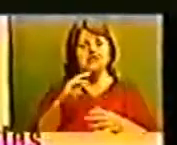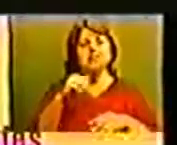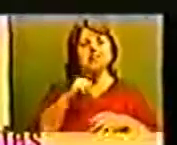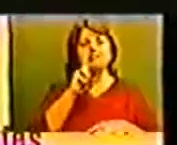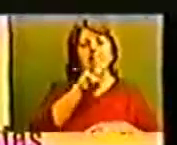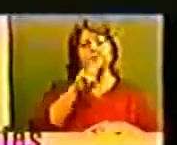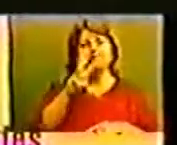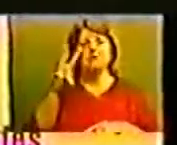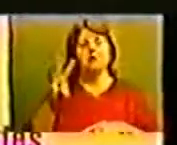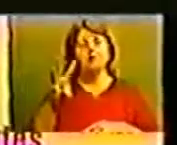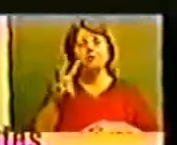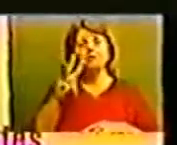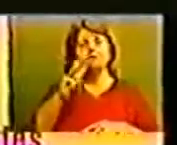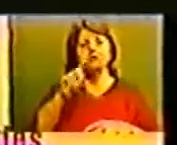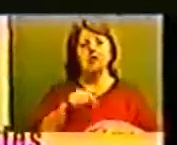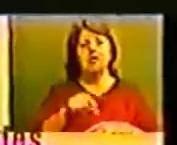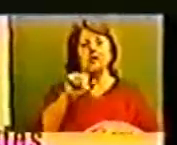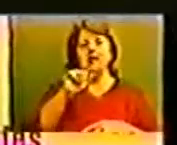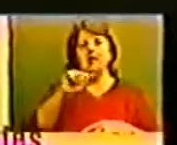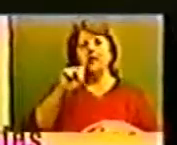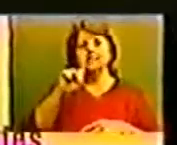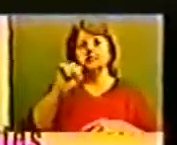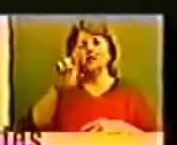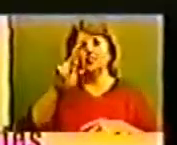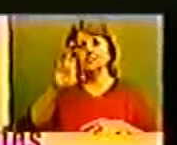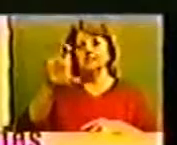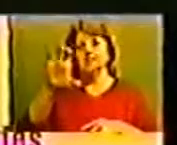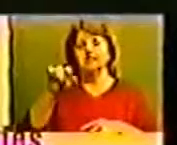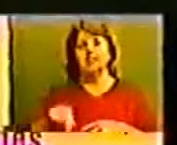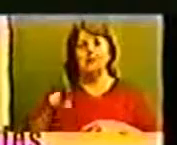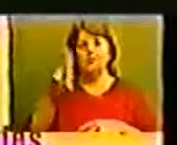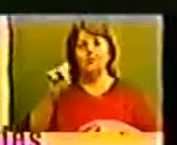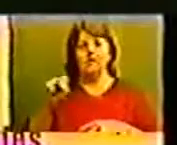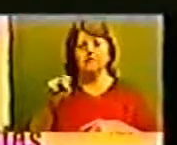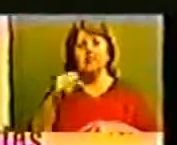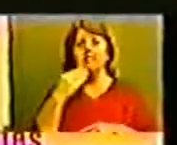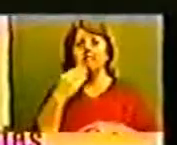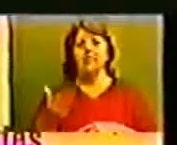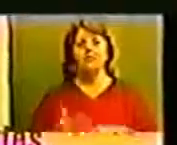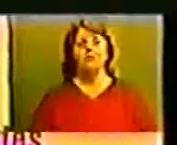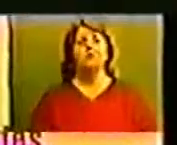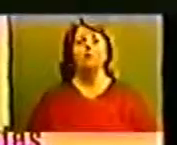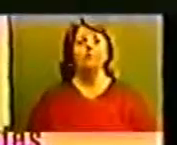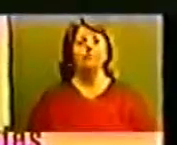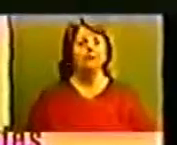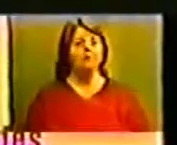at www.isrc.us. Thank you.